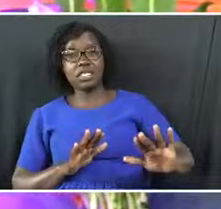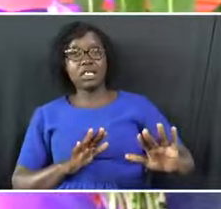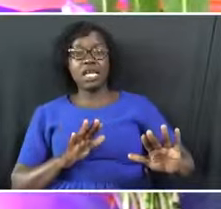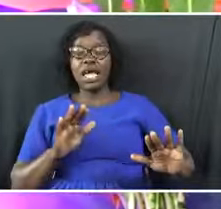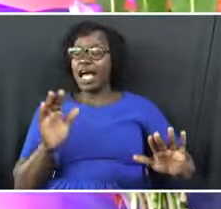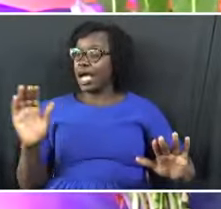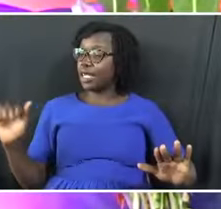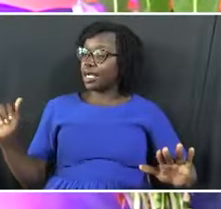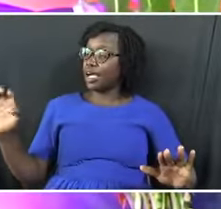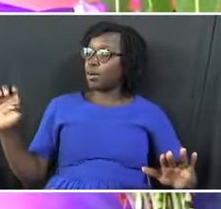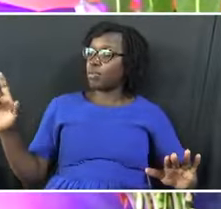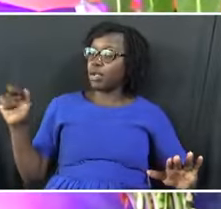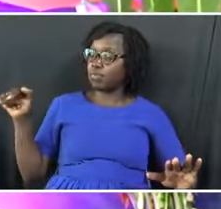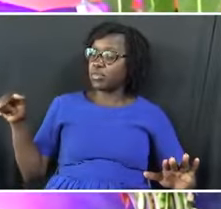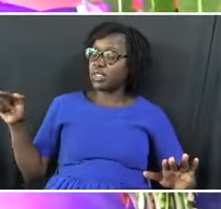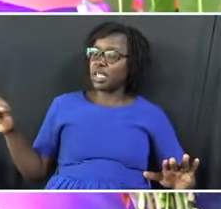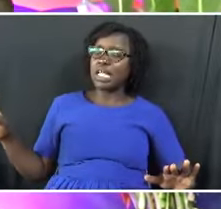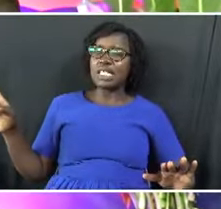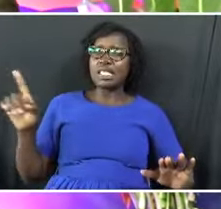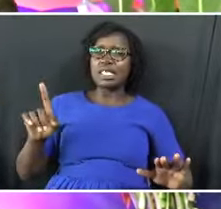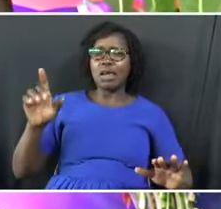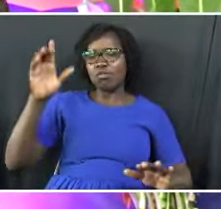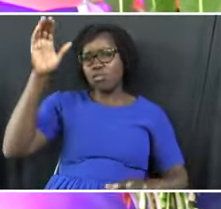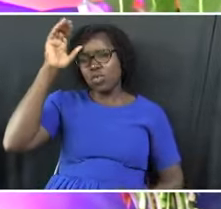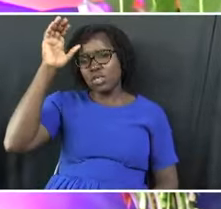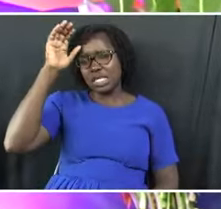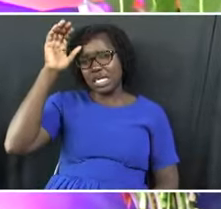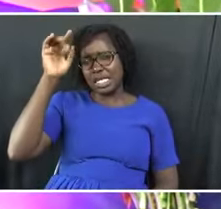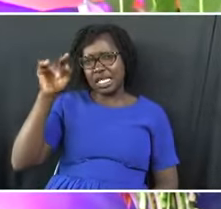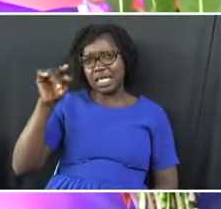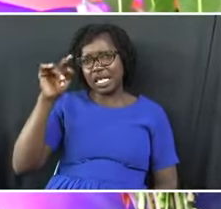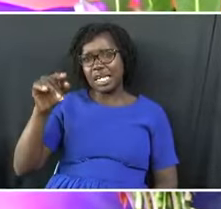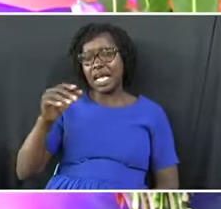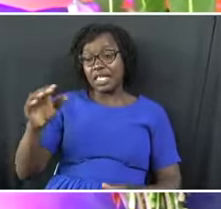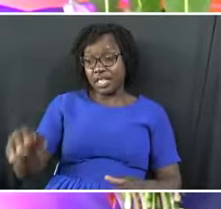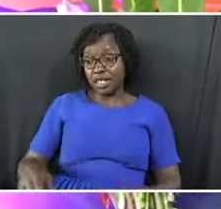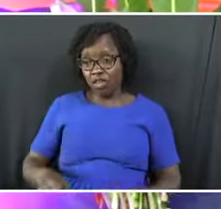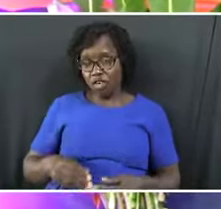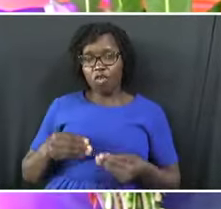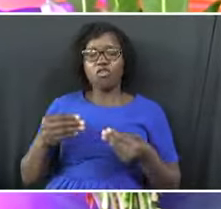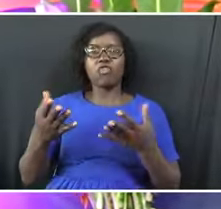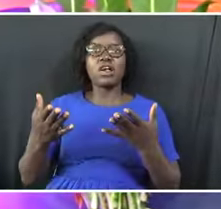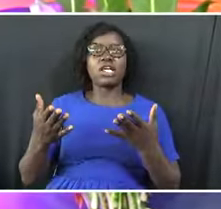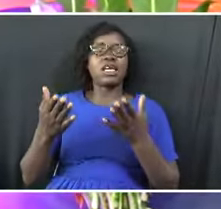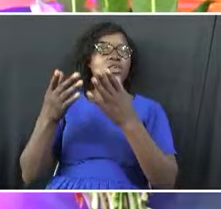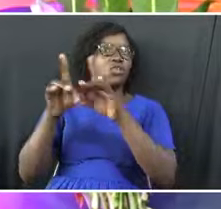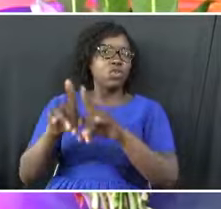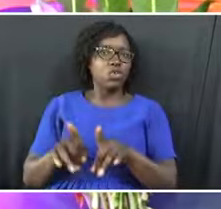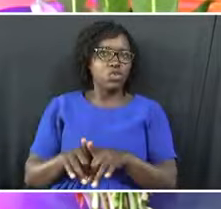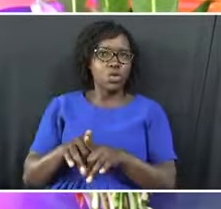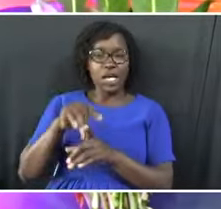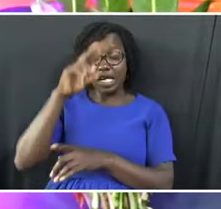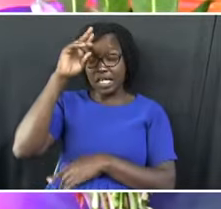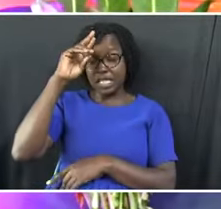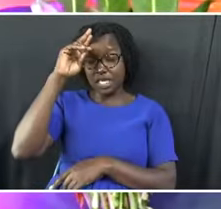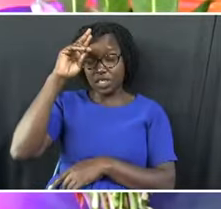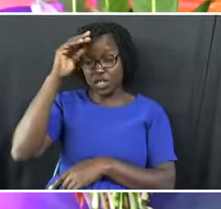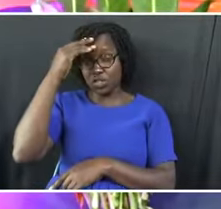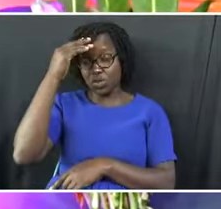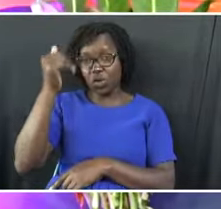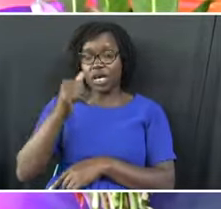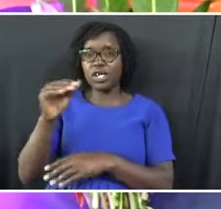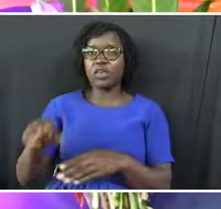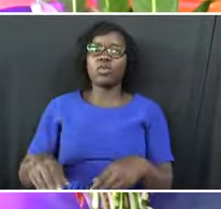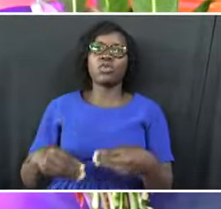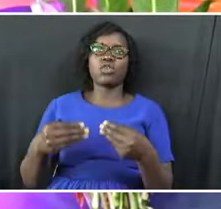Abel came considering the offering and also the reason to ask why he